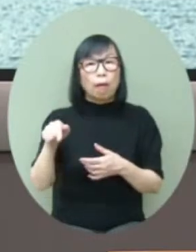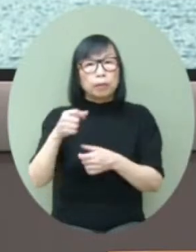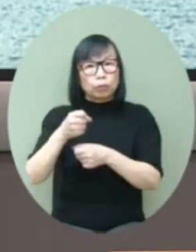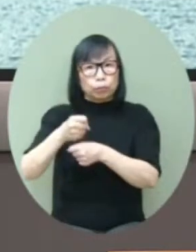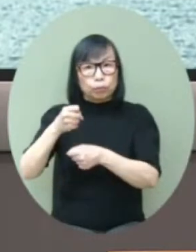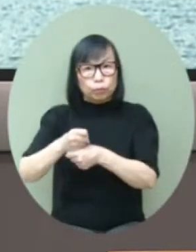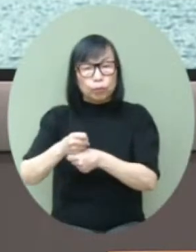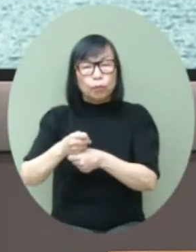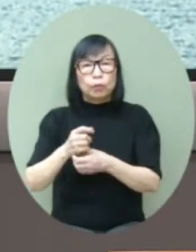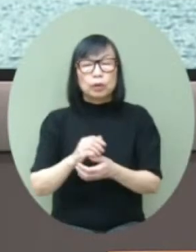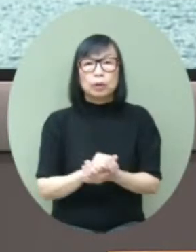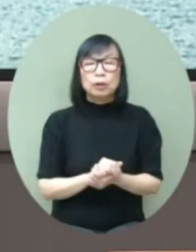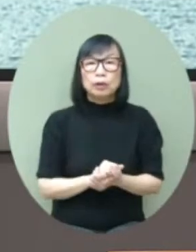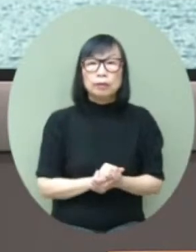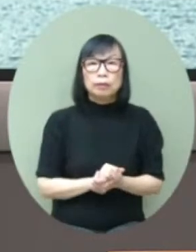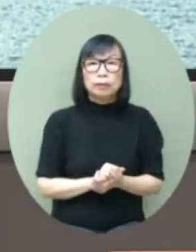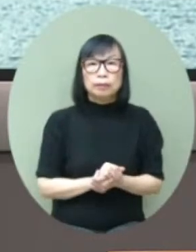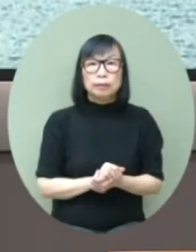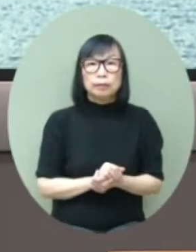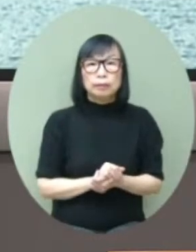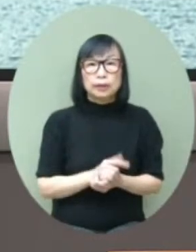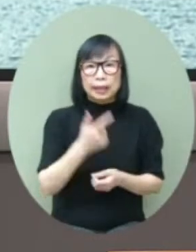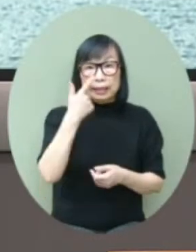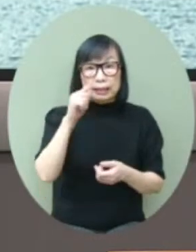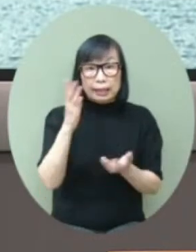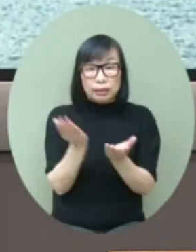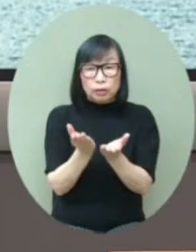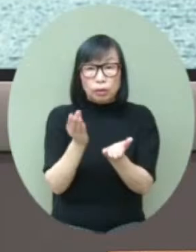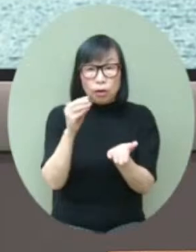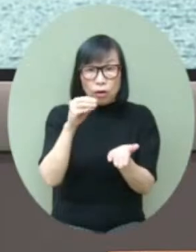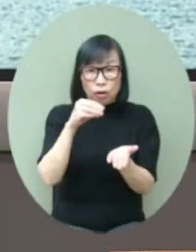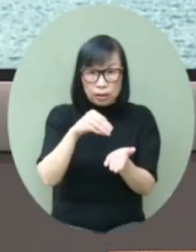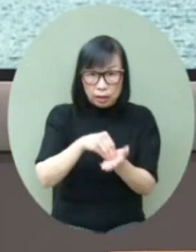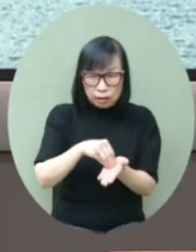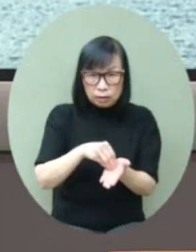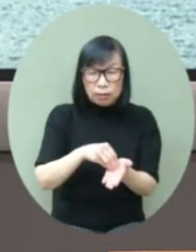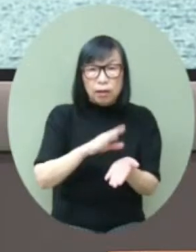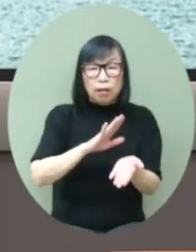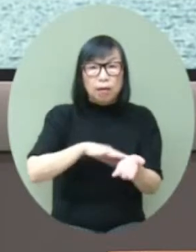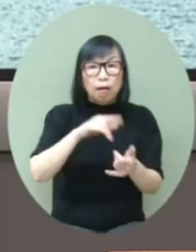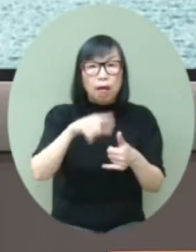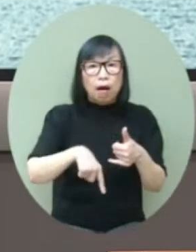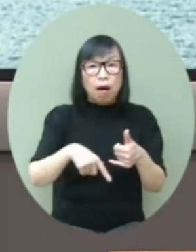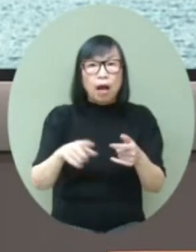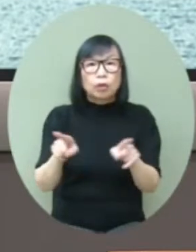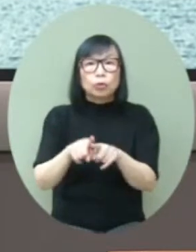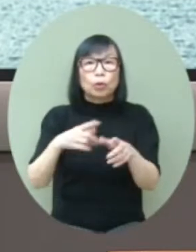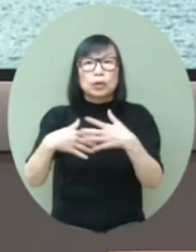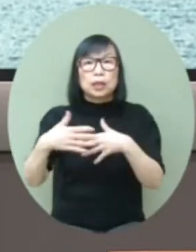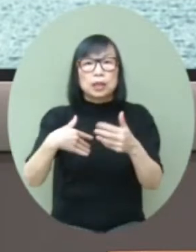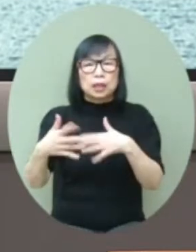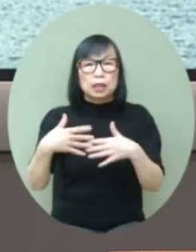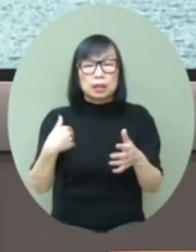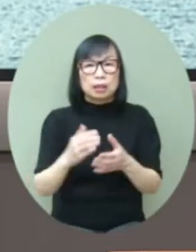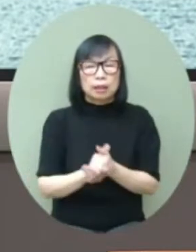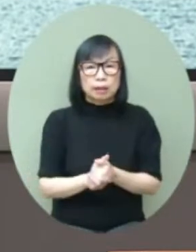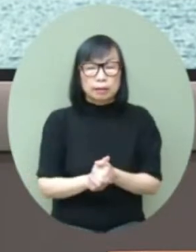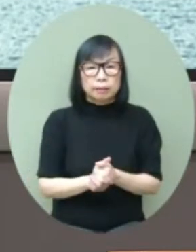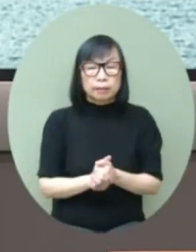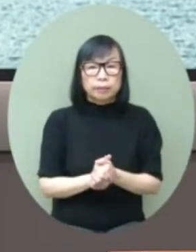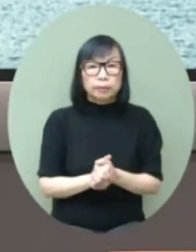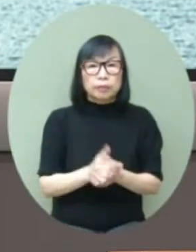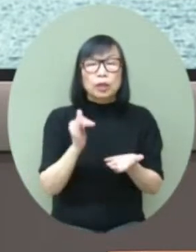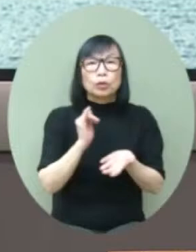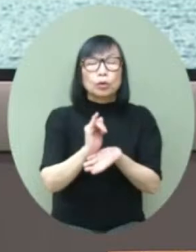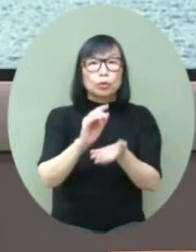contact, namely her husband. She works there. And this newly confirmed, preliminary confirmed case is